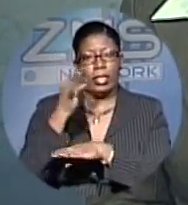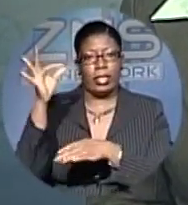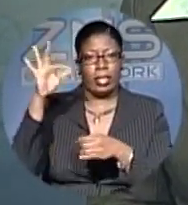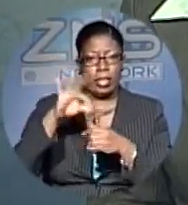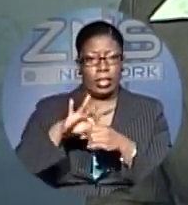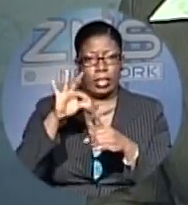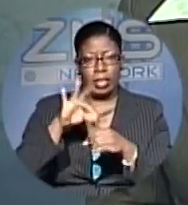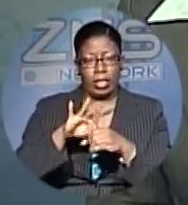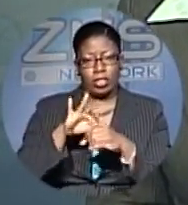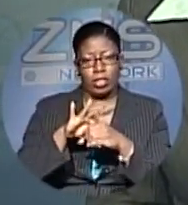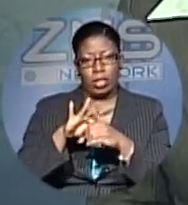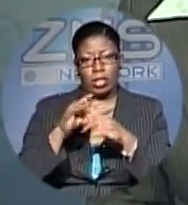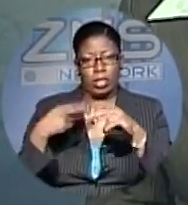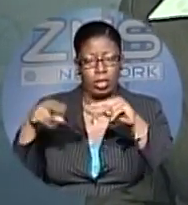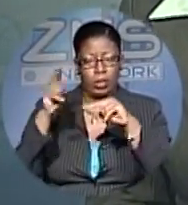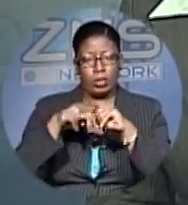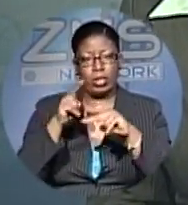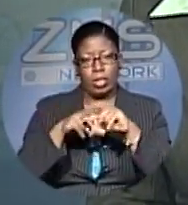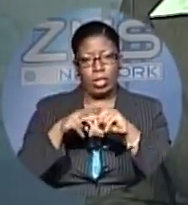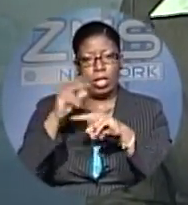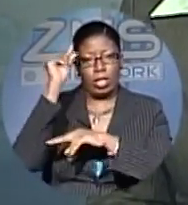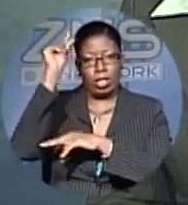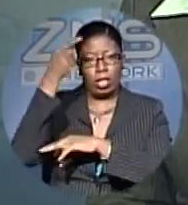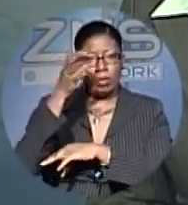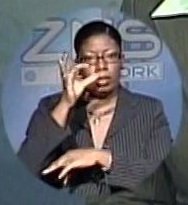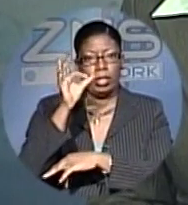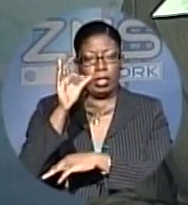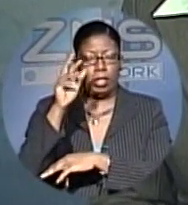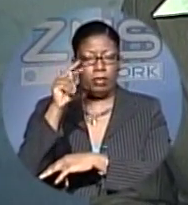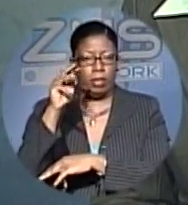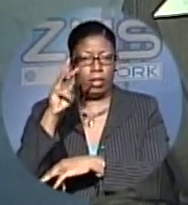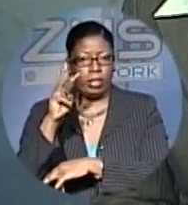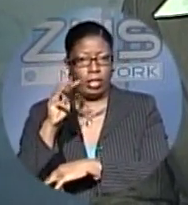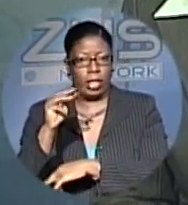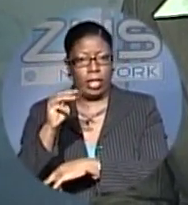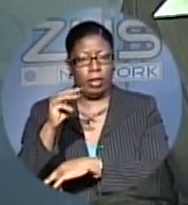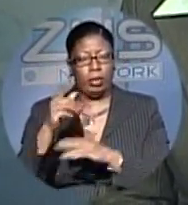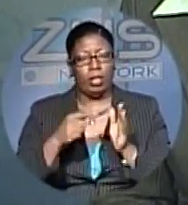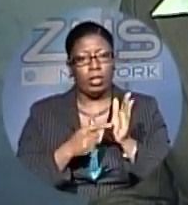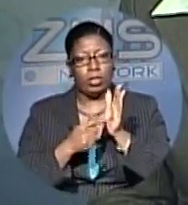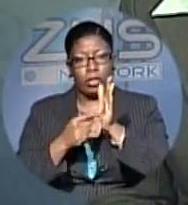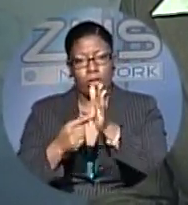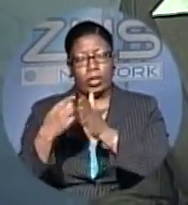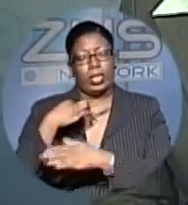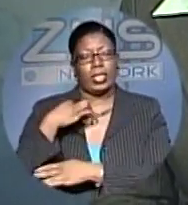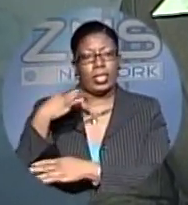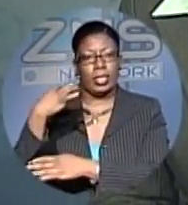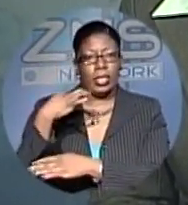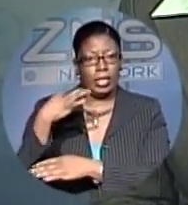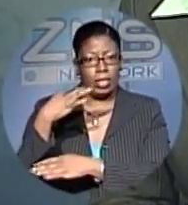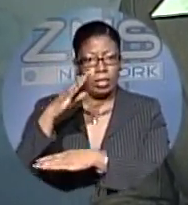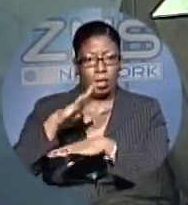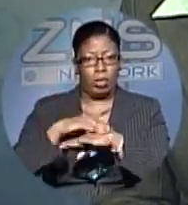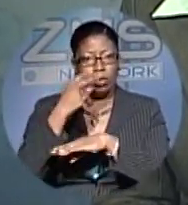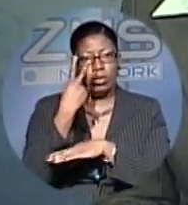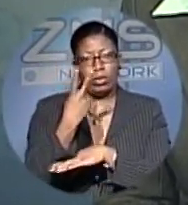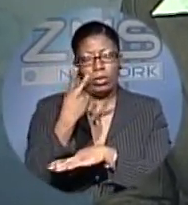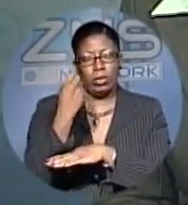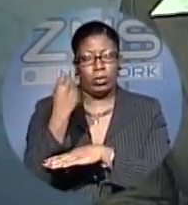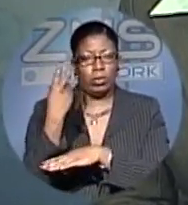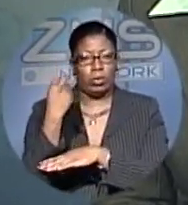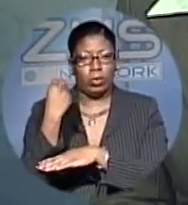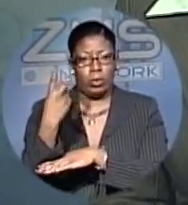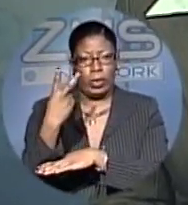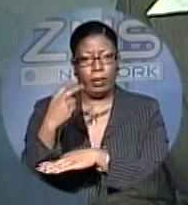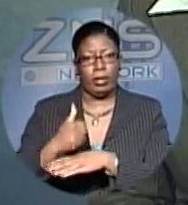campaign shifted into high gear as the governing Free National Movement unveiled its slate of candidates to contest the 2012 general